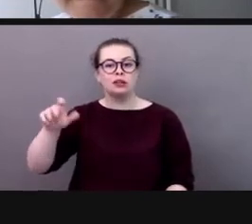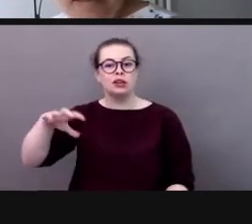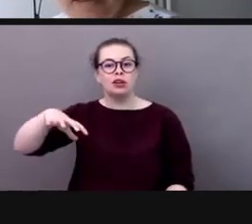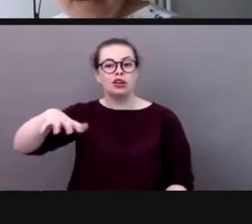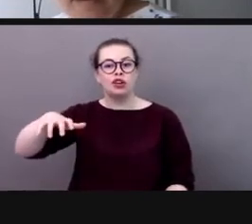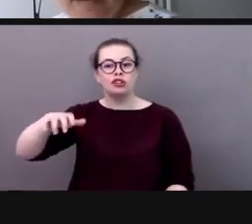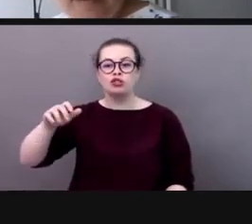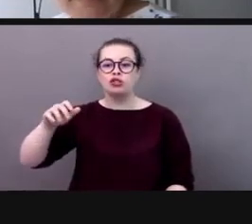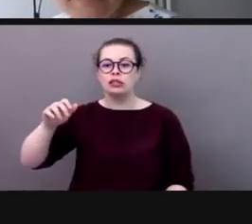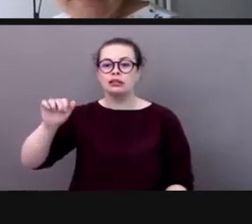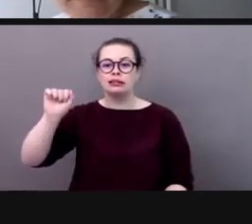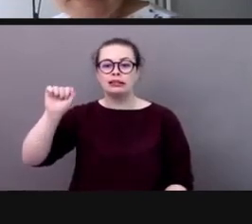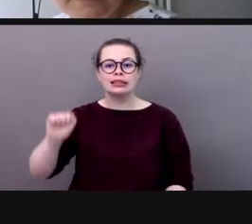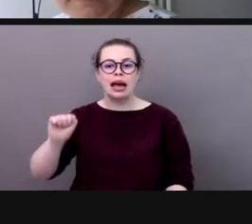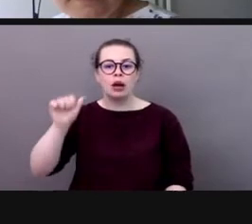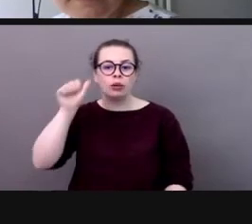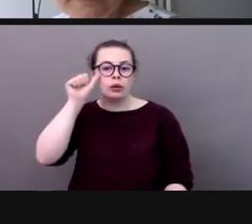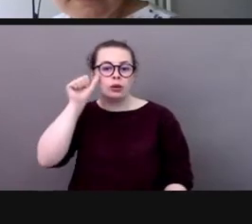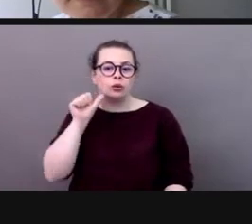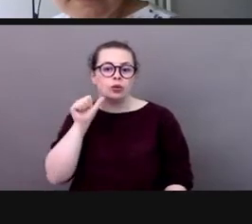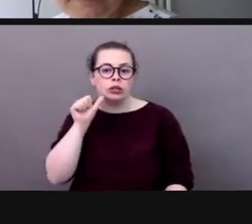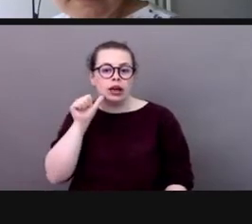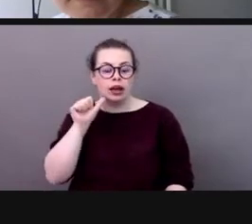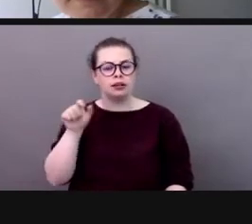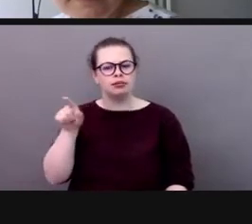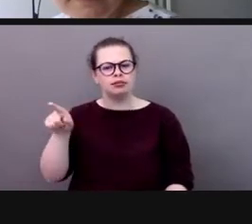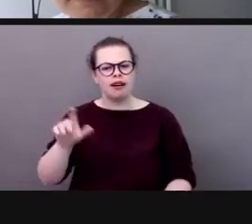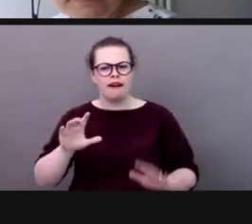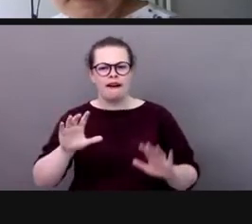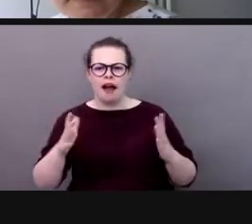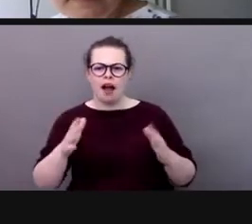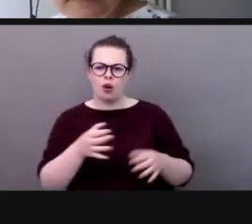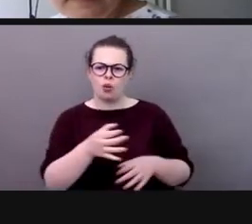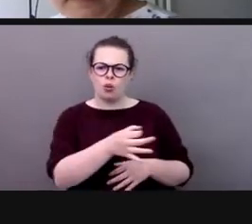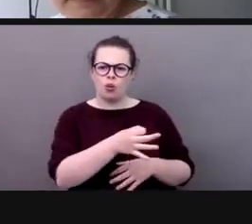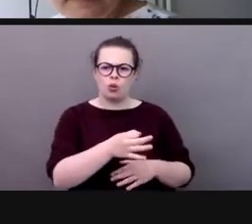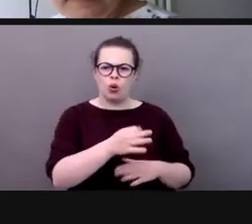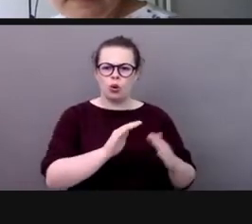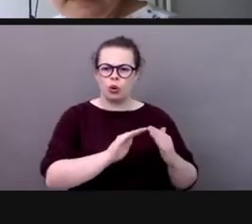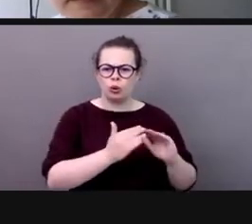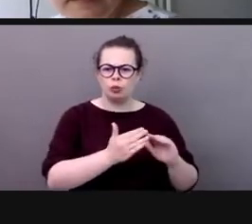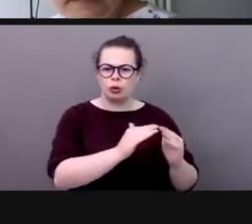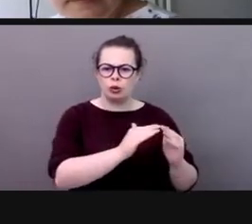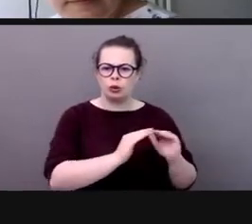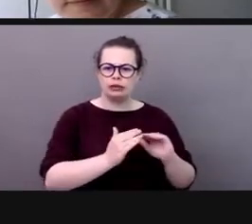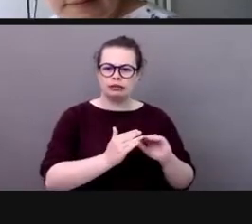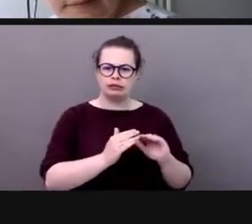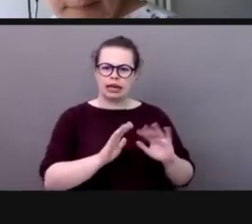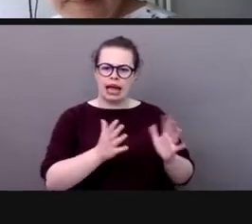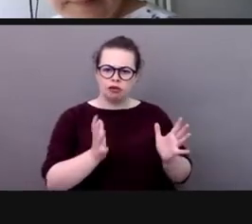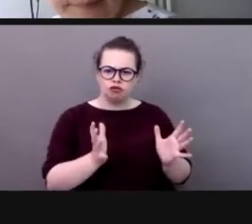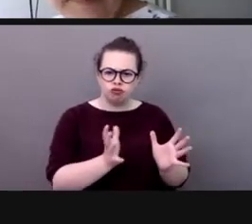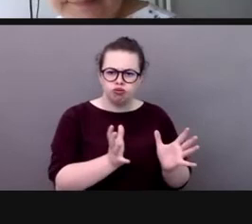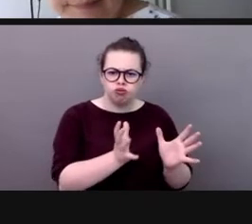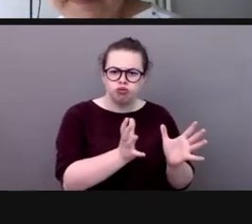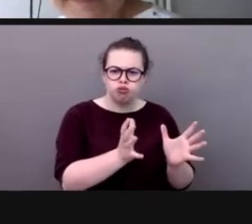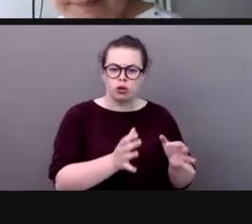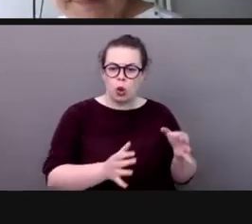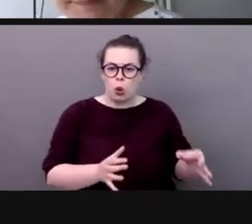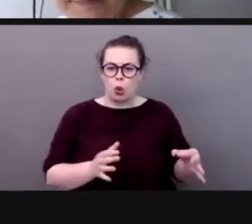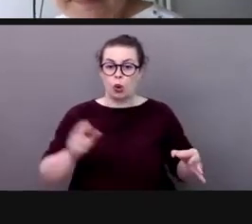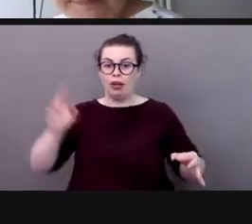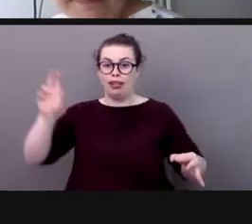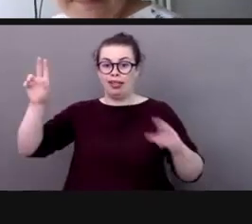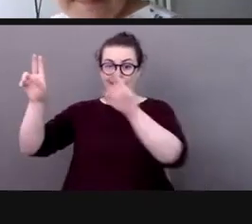Yes. How ECHO strengthen local community resilience, or how does it work with local actors where